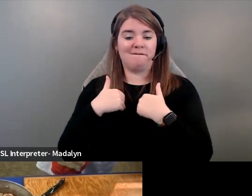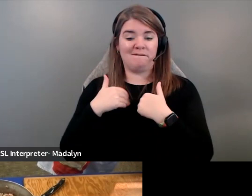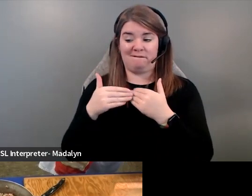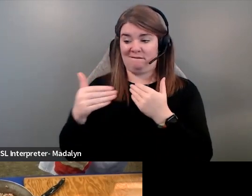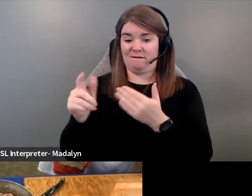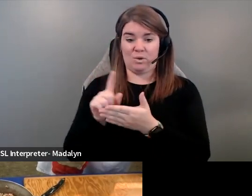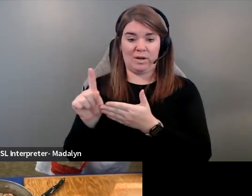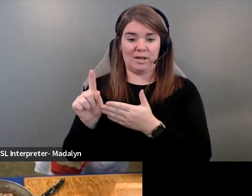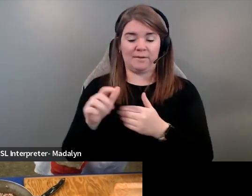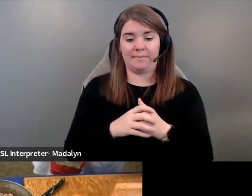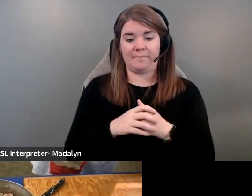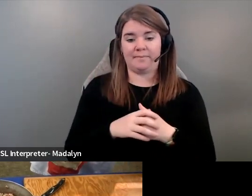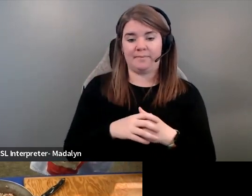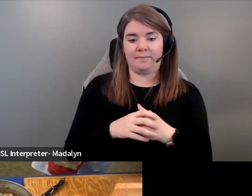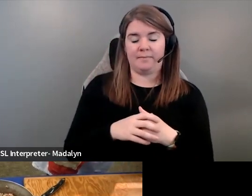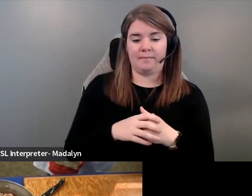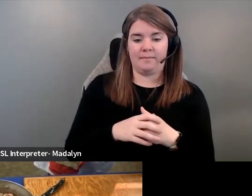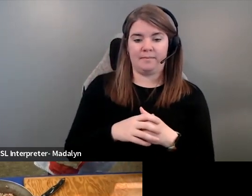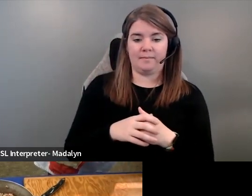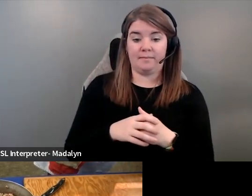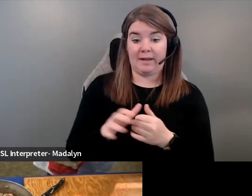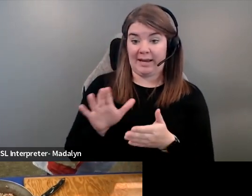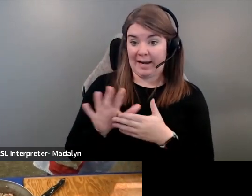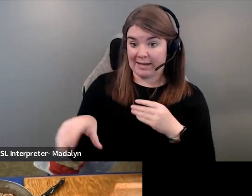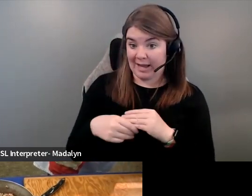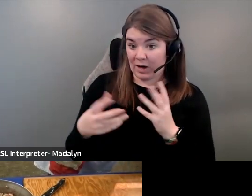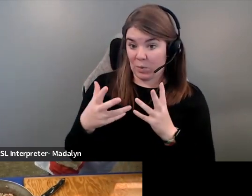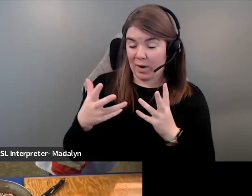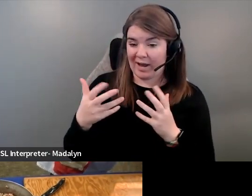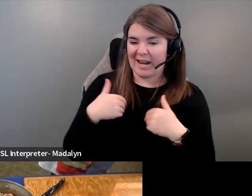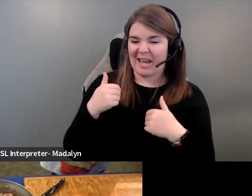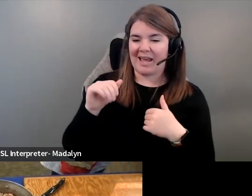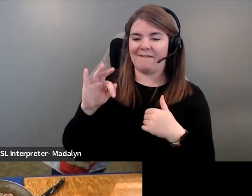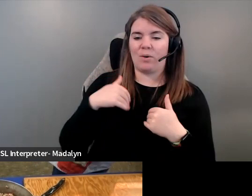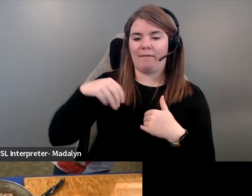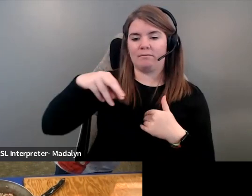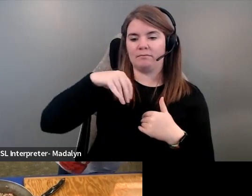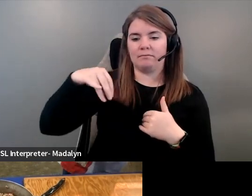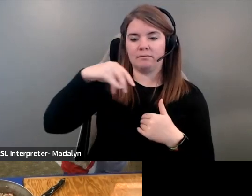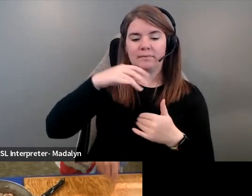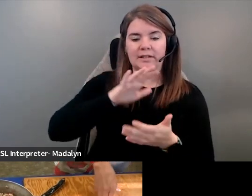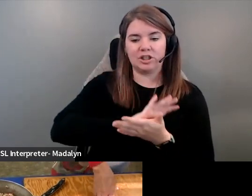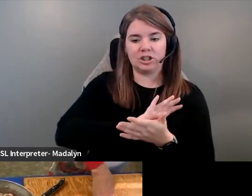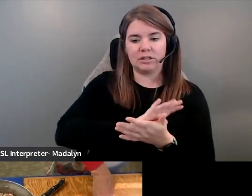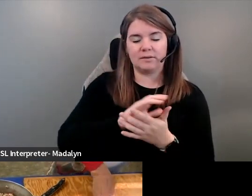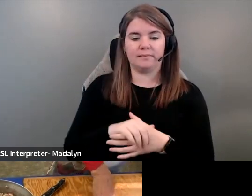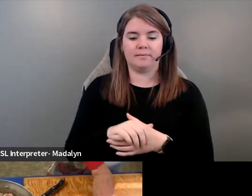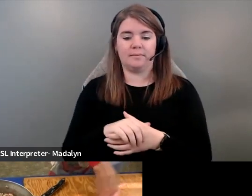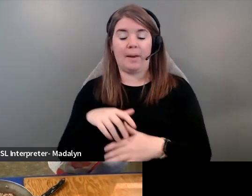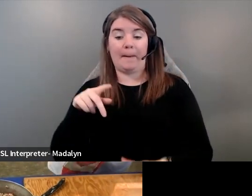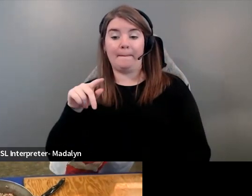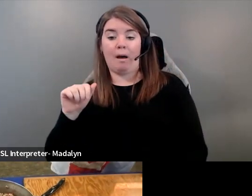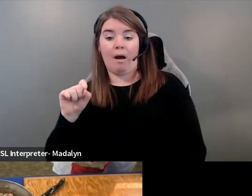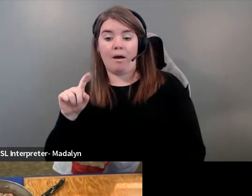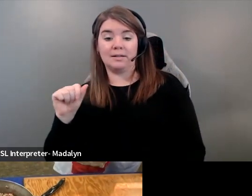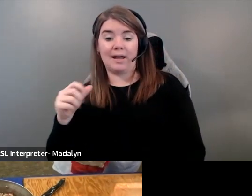that morning. A nice add is the shredded cheese. The pasta and sauce, that's